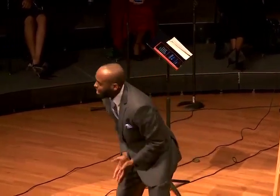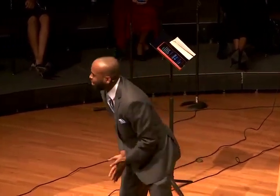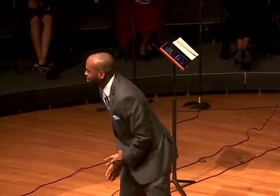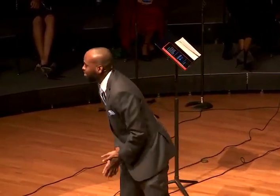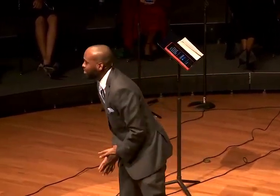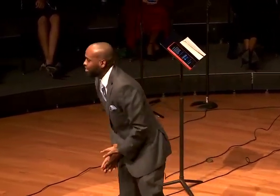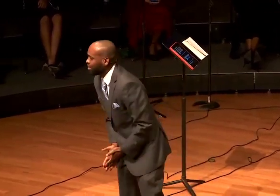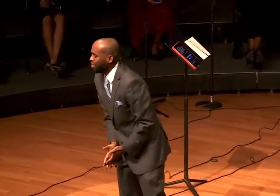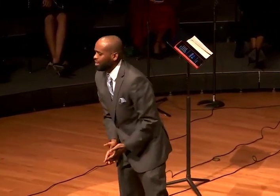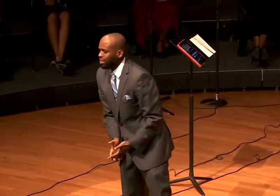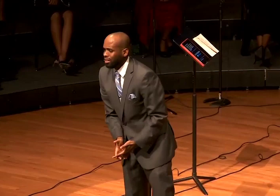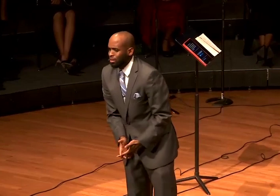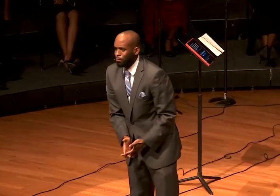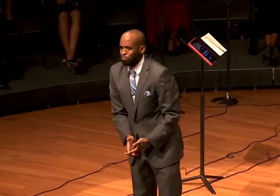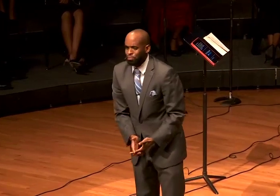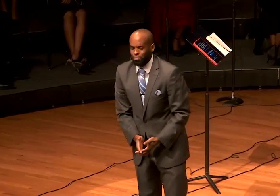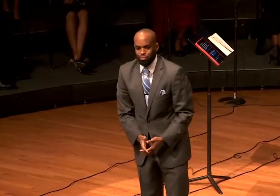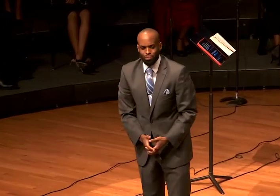a hug.